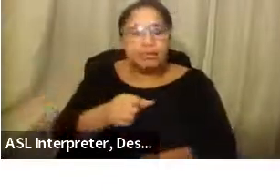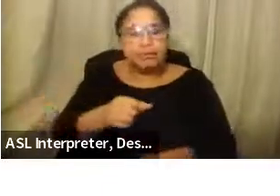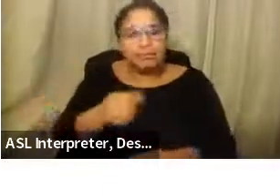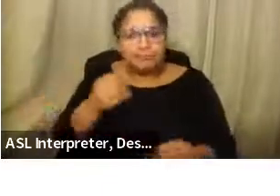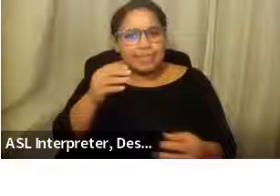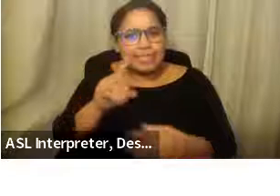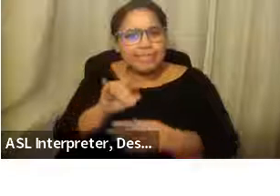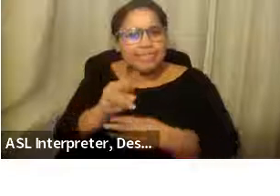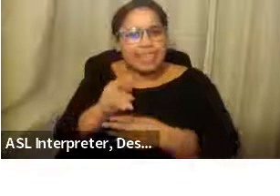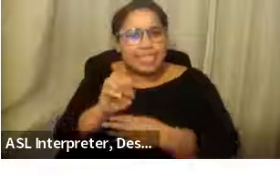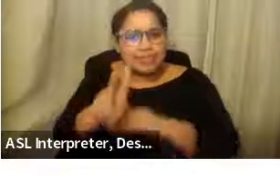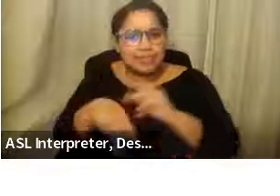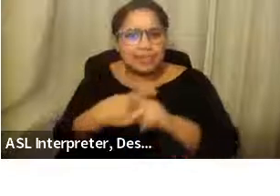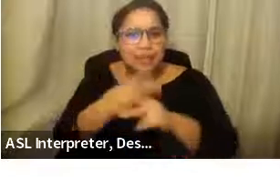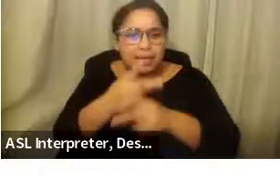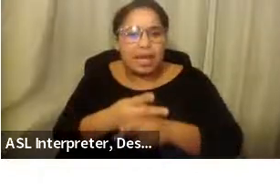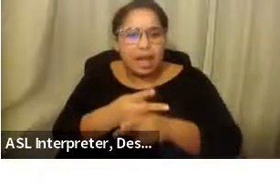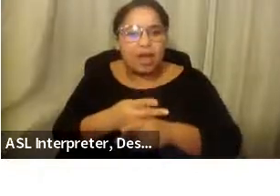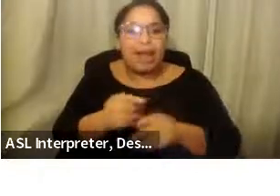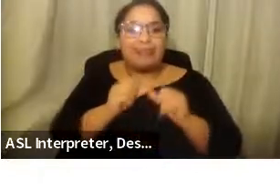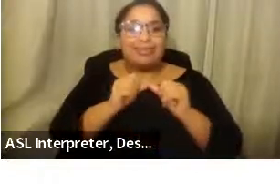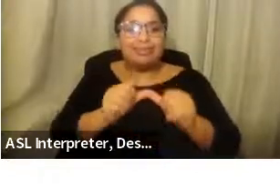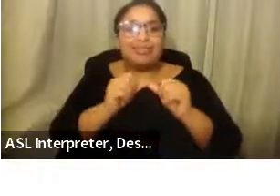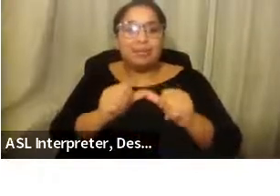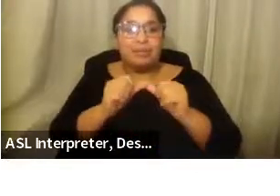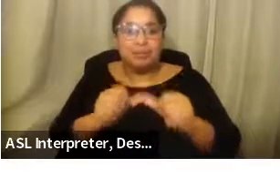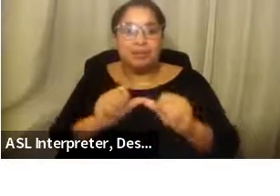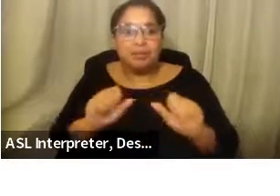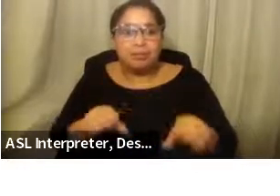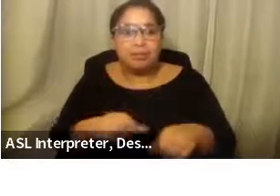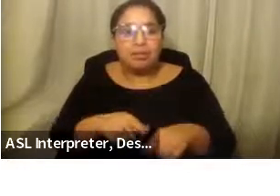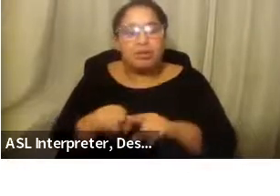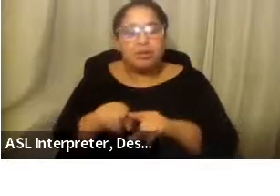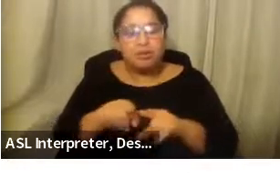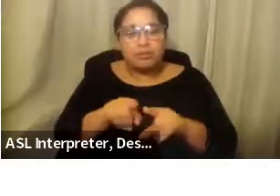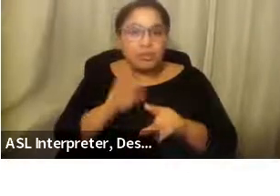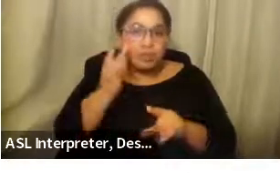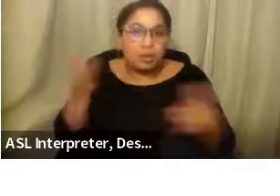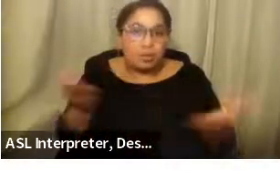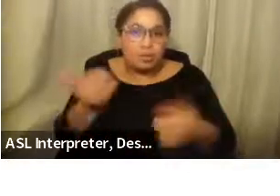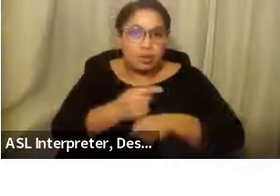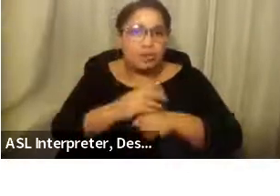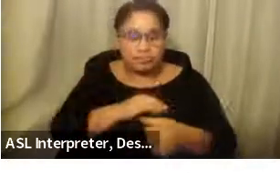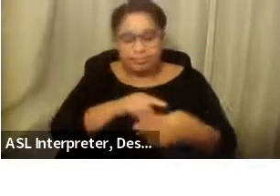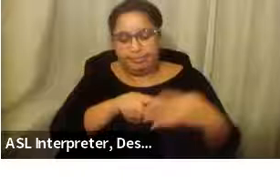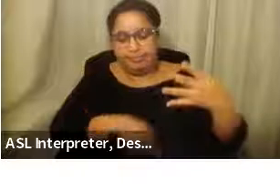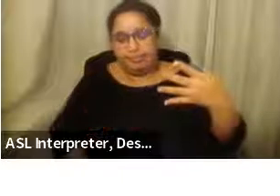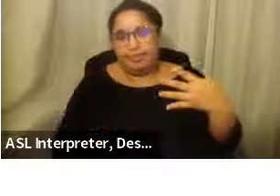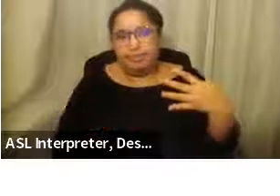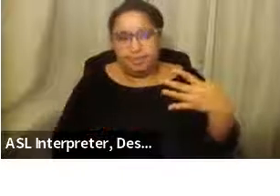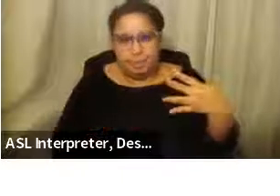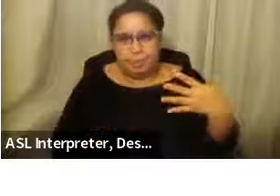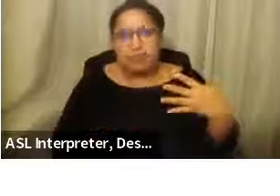fiscal sustainability. Next, please. And so that's why we're here. We are engaging